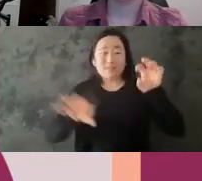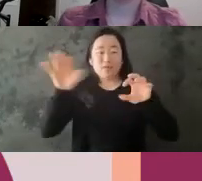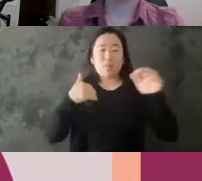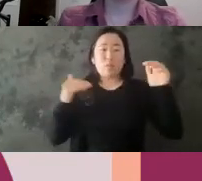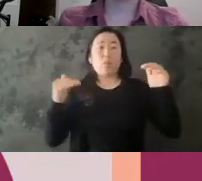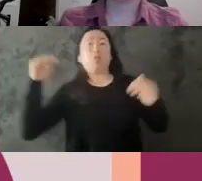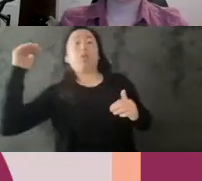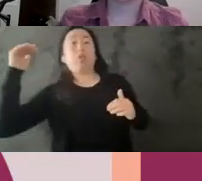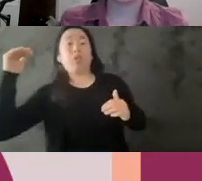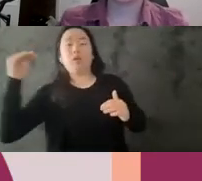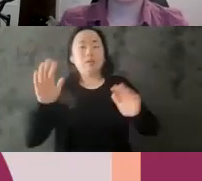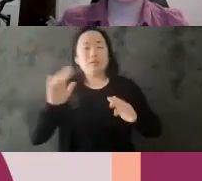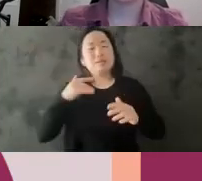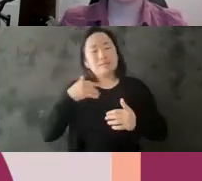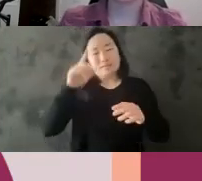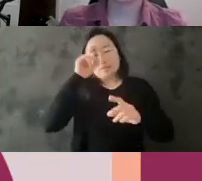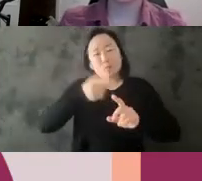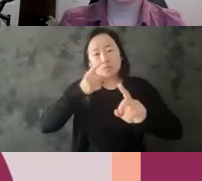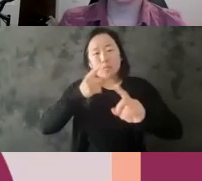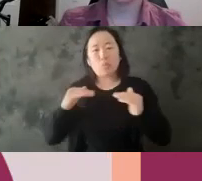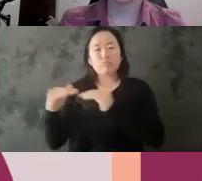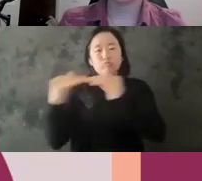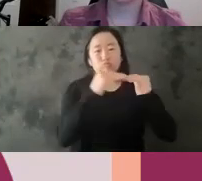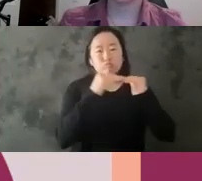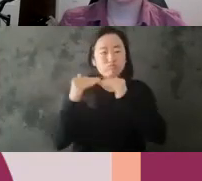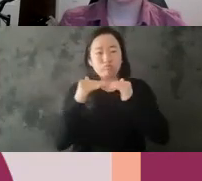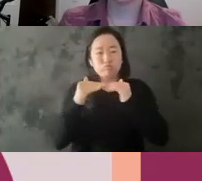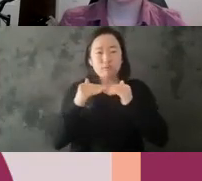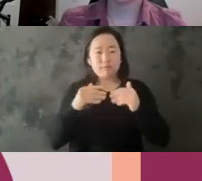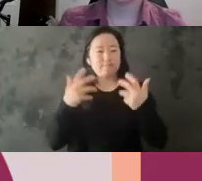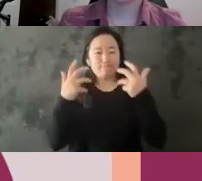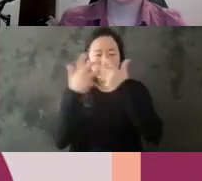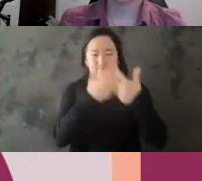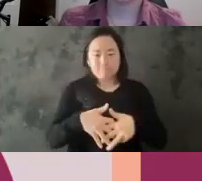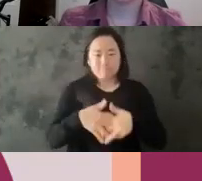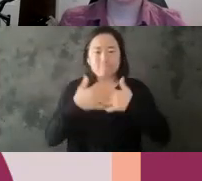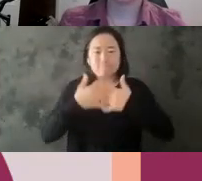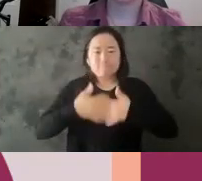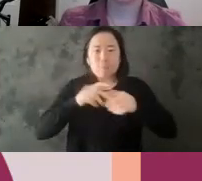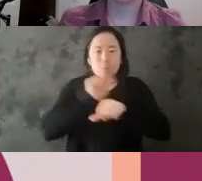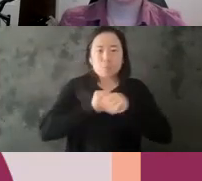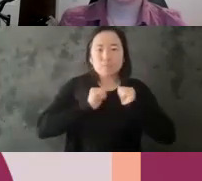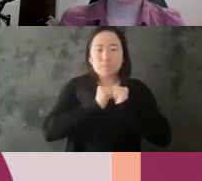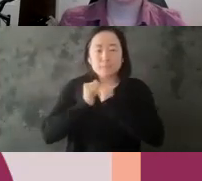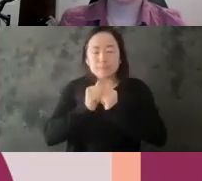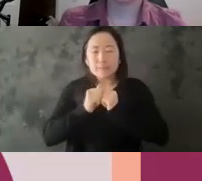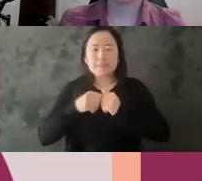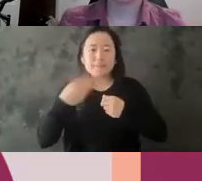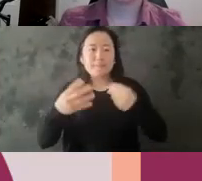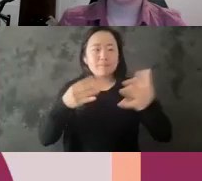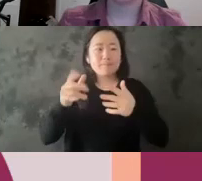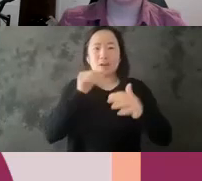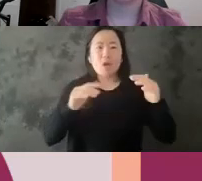these will function together in unison to be able to promote a space for emotion